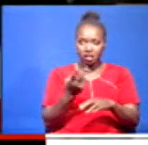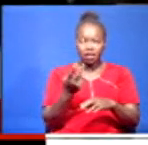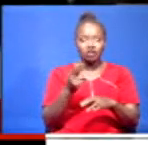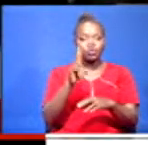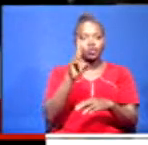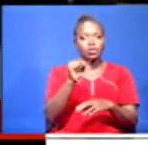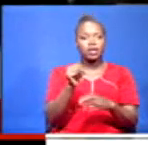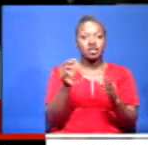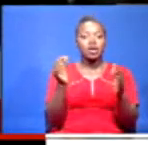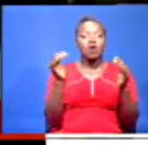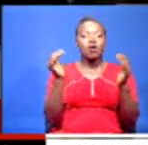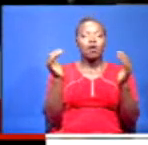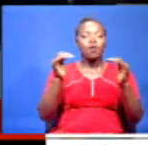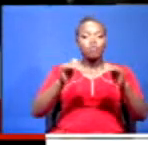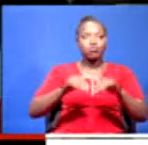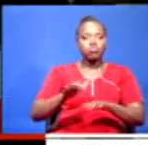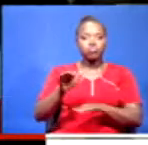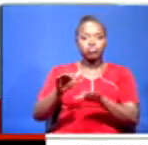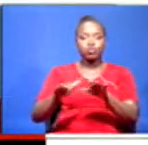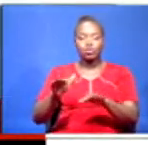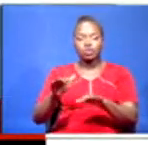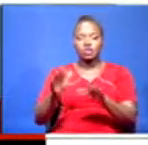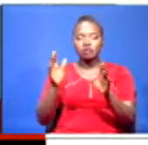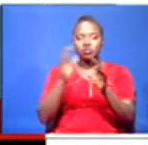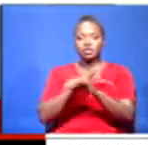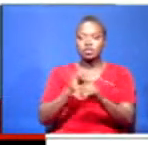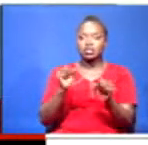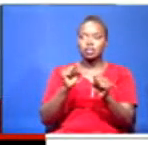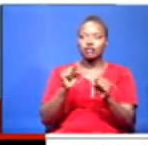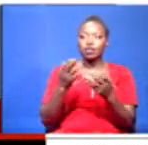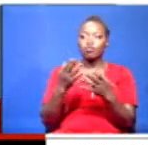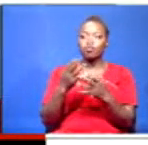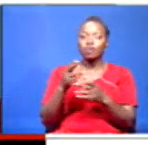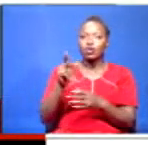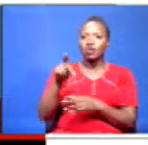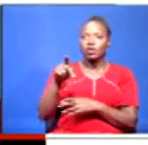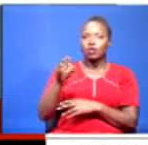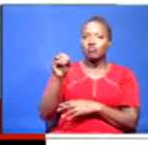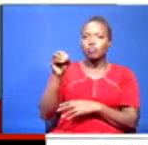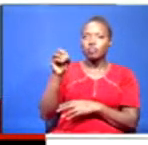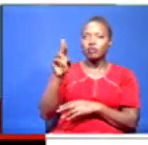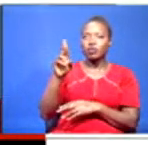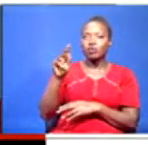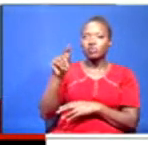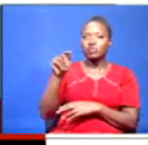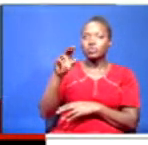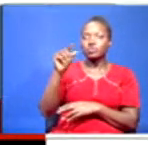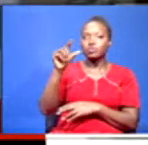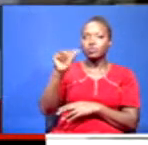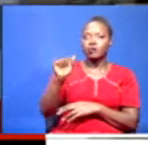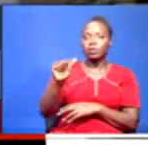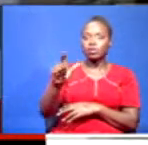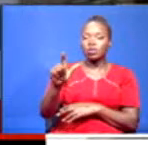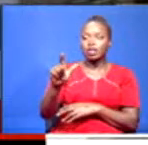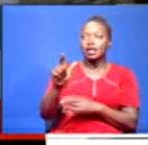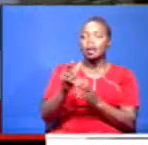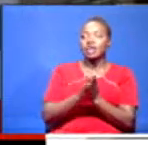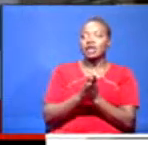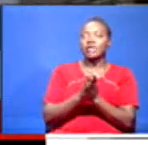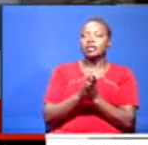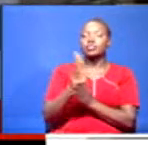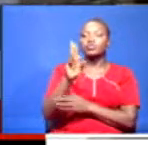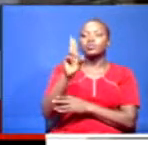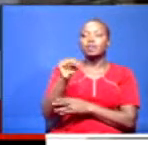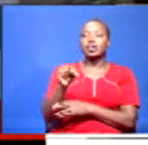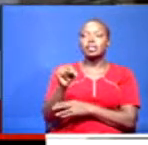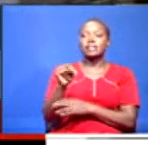with President Marcelo Rebelo de Sousa of Portugal and UN Secretary General Antonio Guterres in Lisbon,